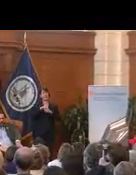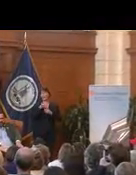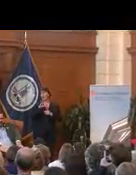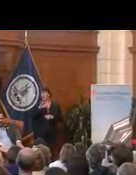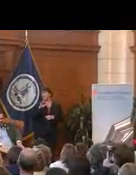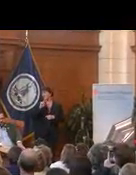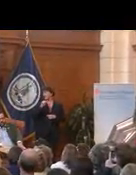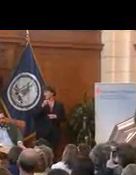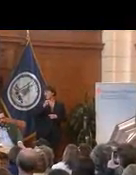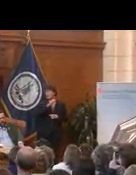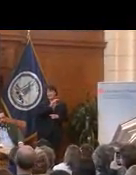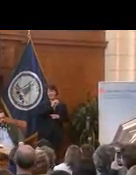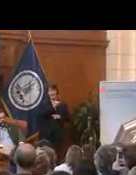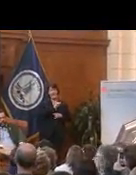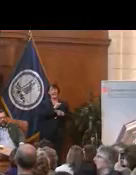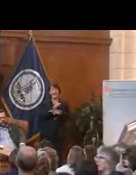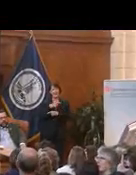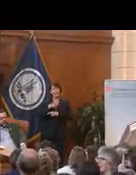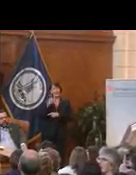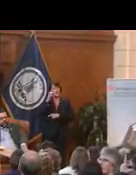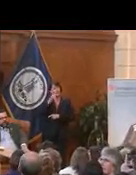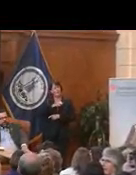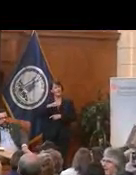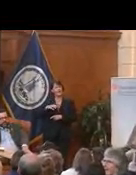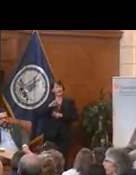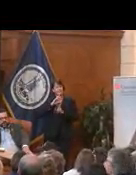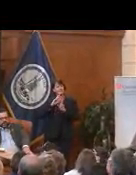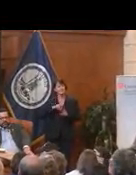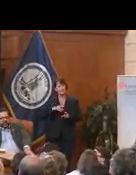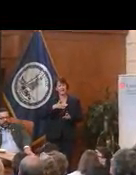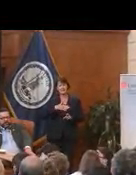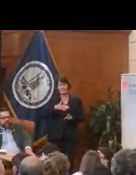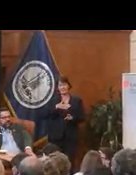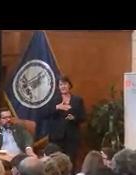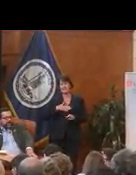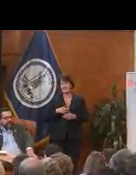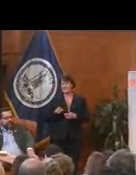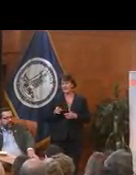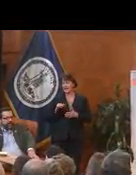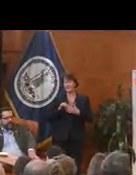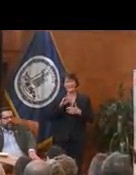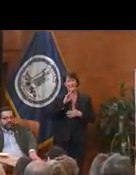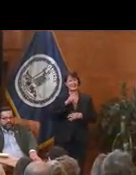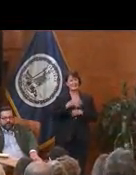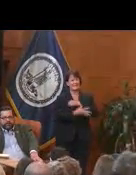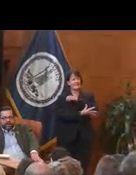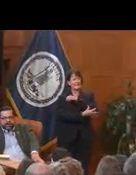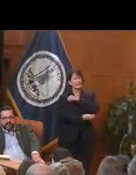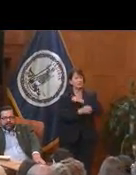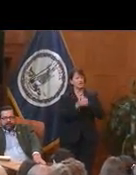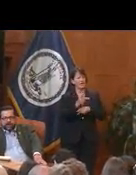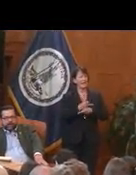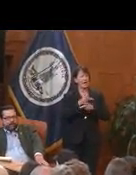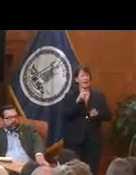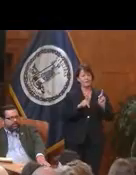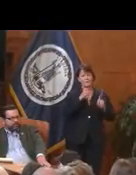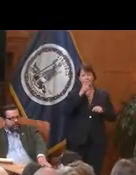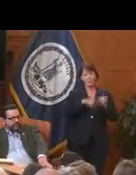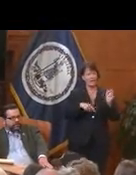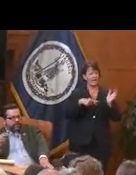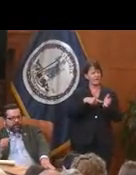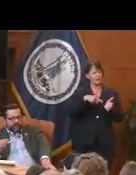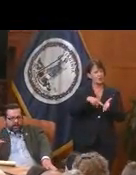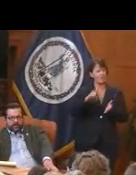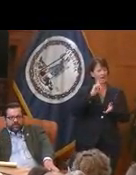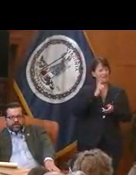Excuse us, we'd like to hear the Congressman respond. Thank you. Which is essentially indigent care. It's people who can't pay for care, who are